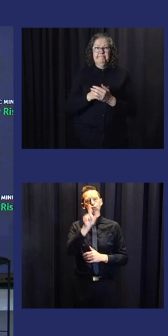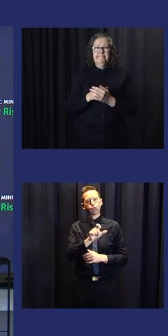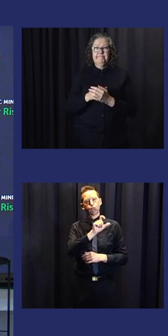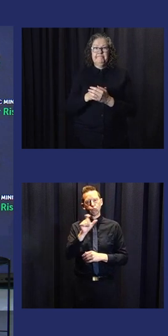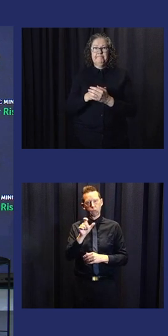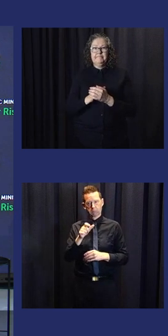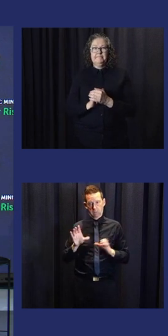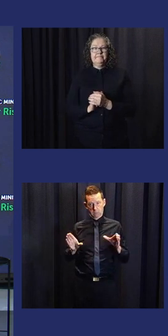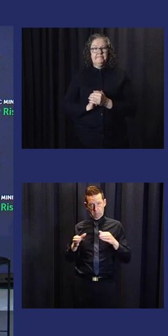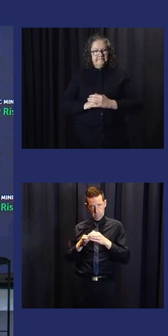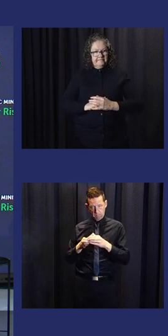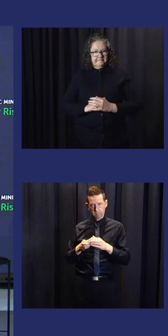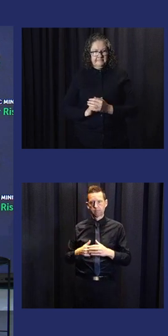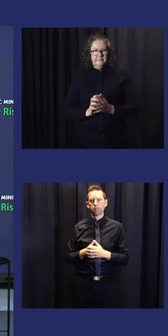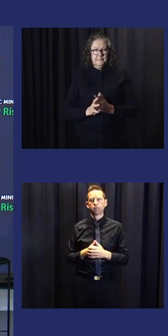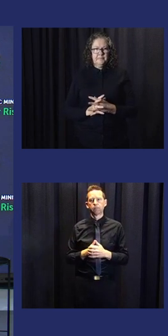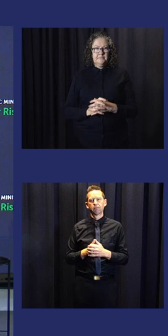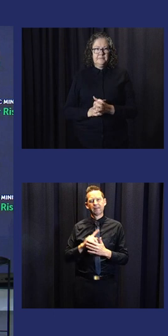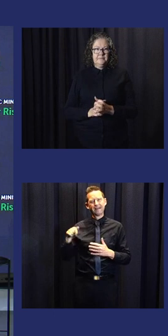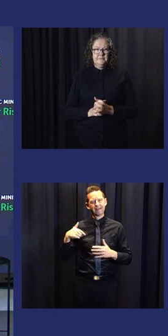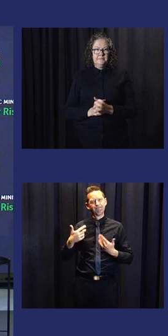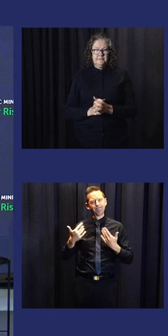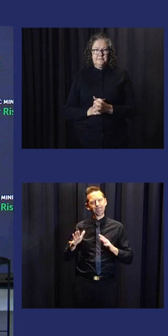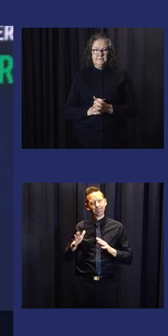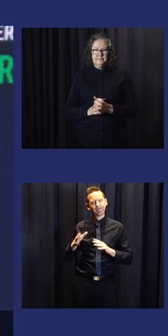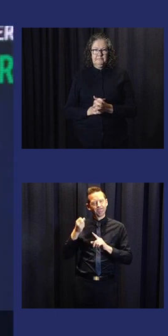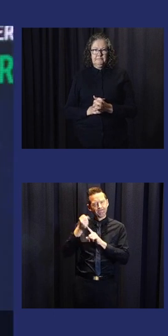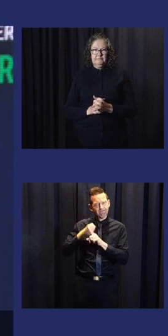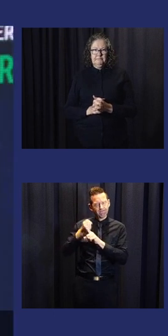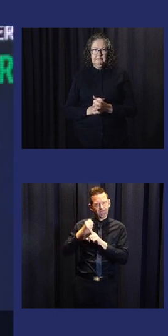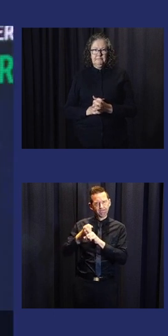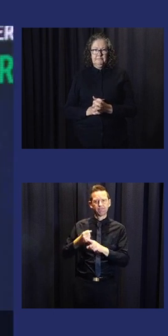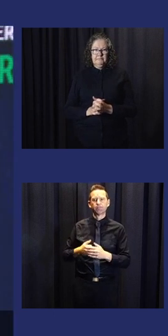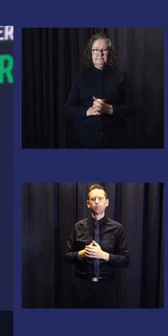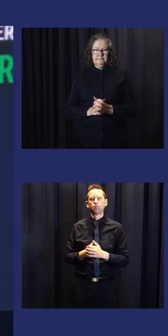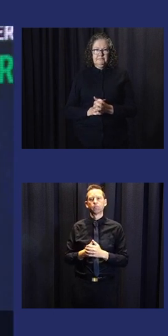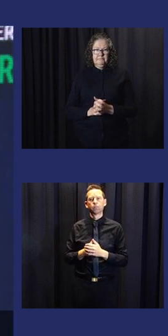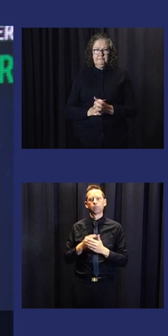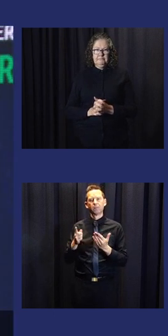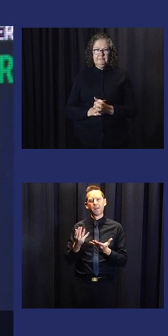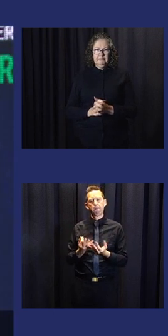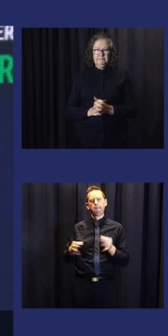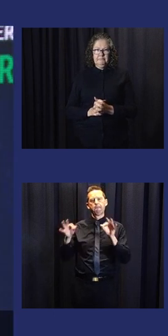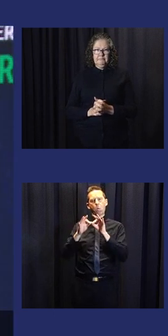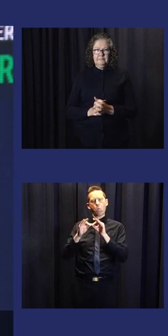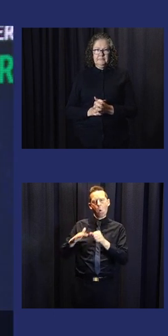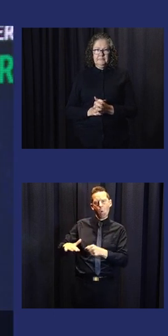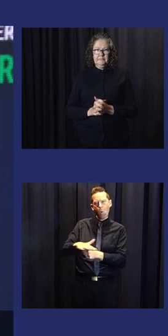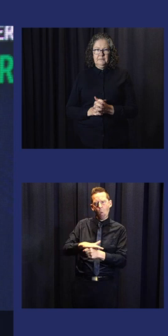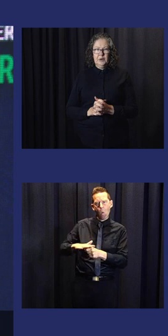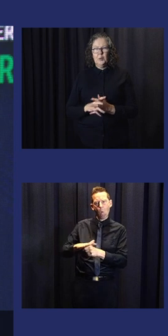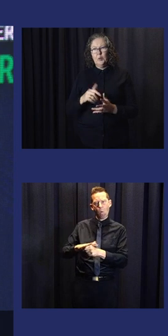Crescent movement worldwide has been campaigning the importance of what we call localization